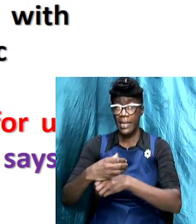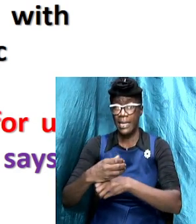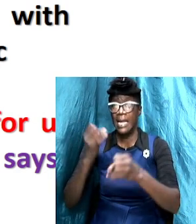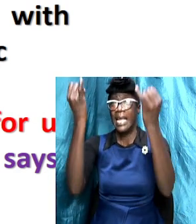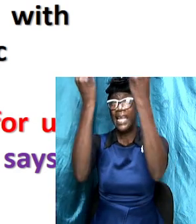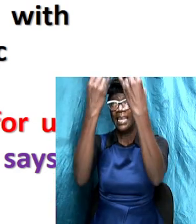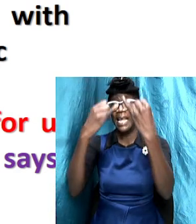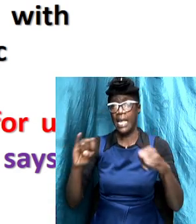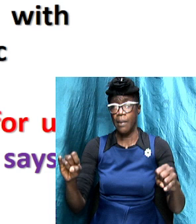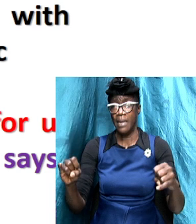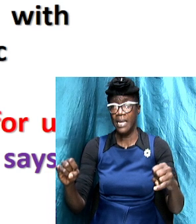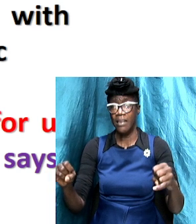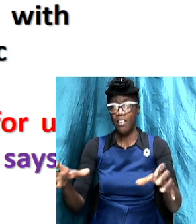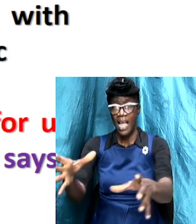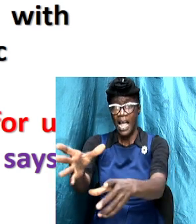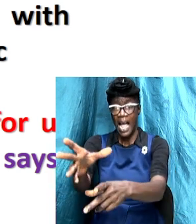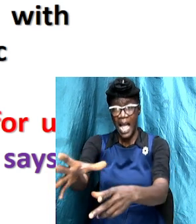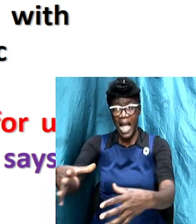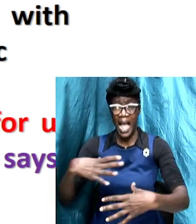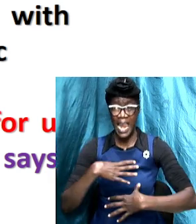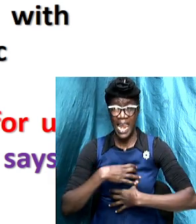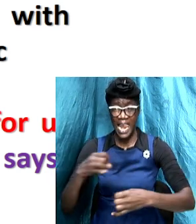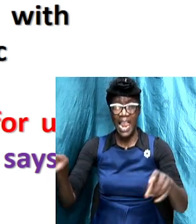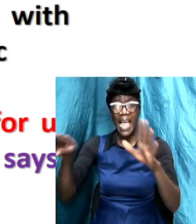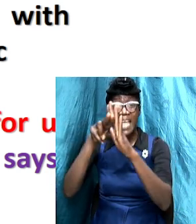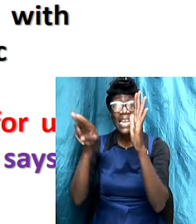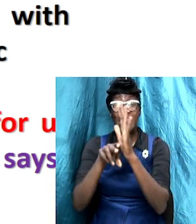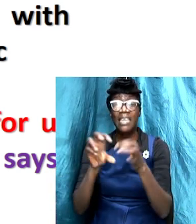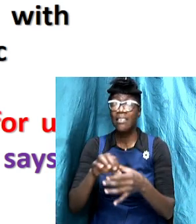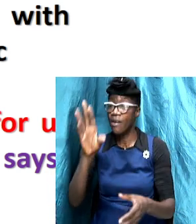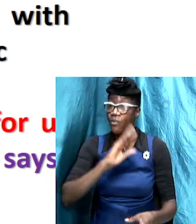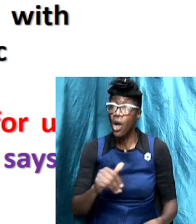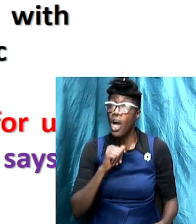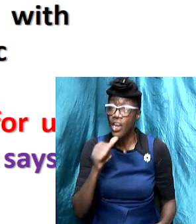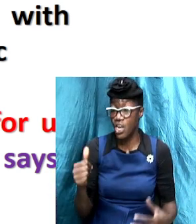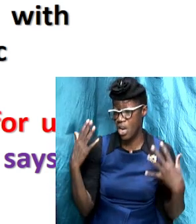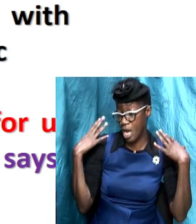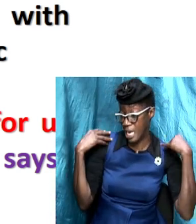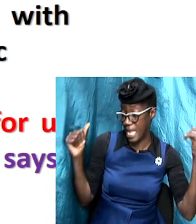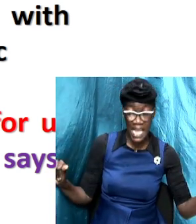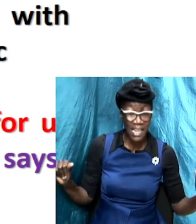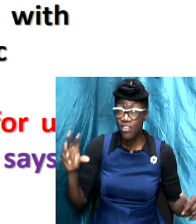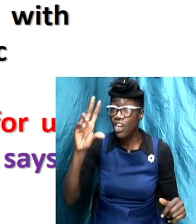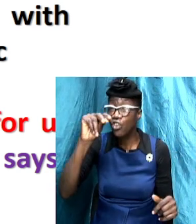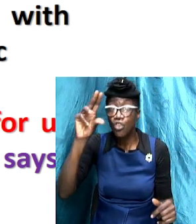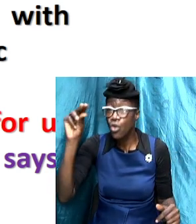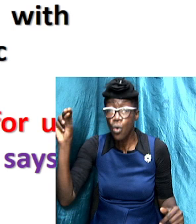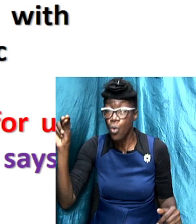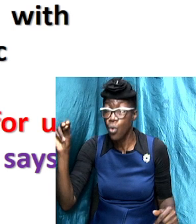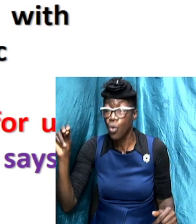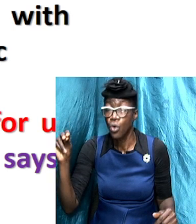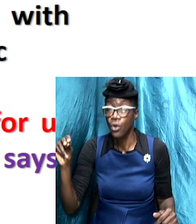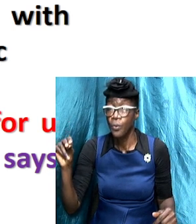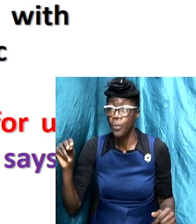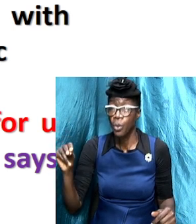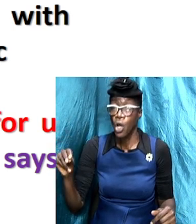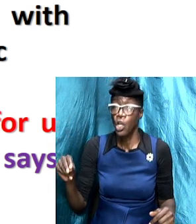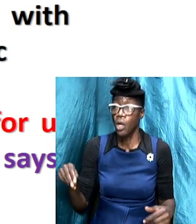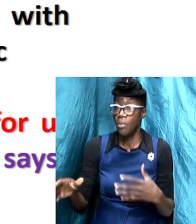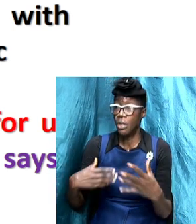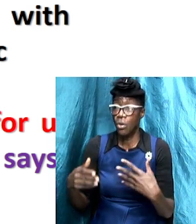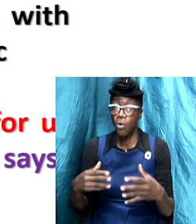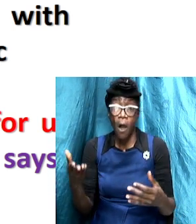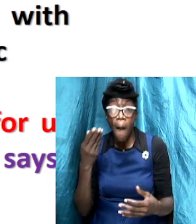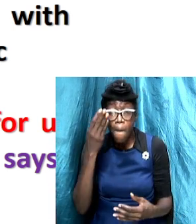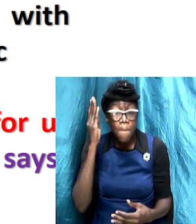and the likeness of nobody else, not the angels. Amen. No matter how splendid for us they are, how magnificent they